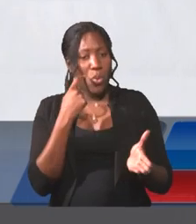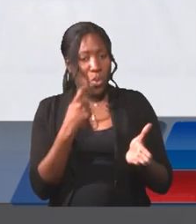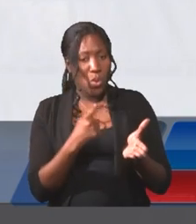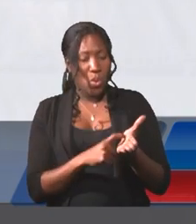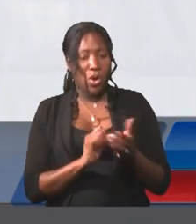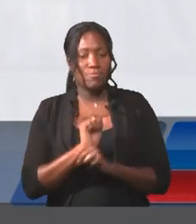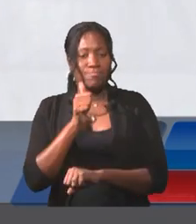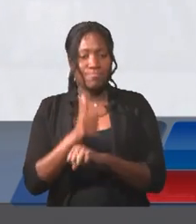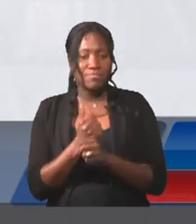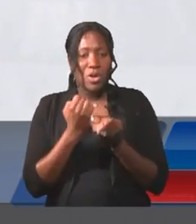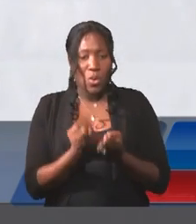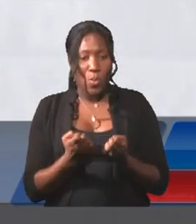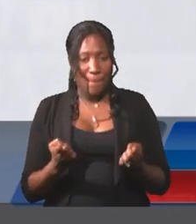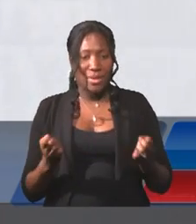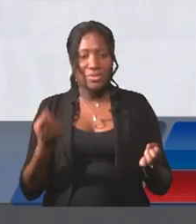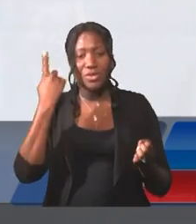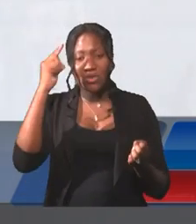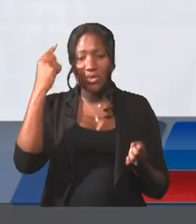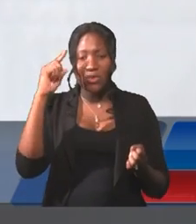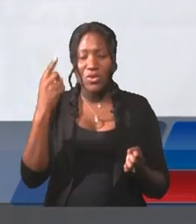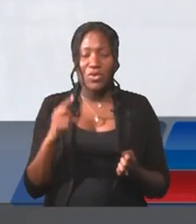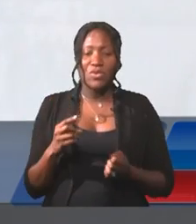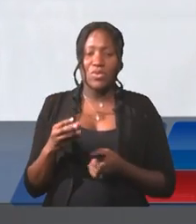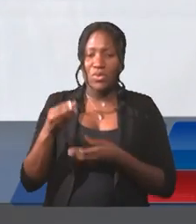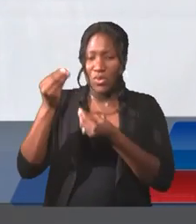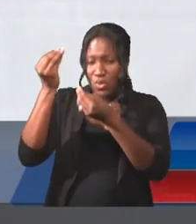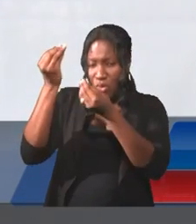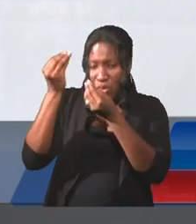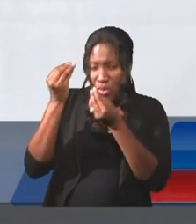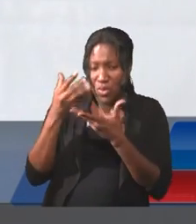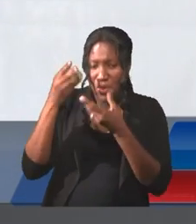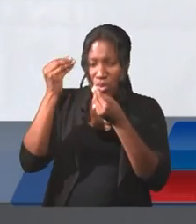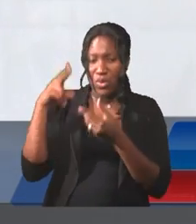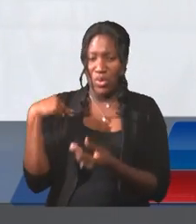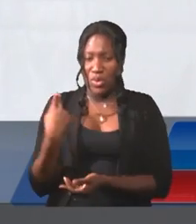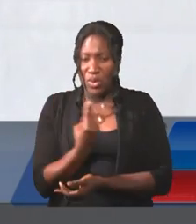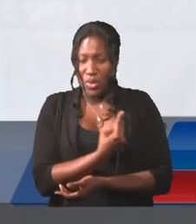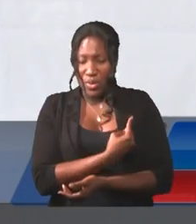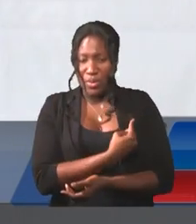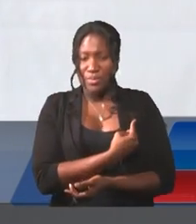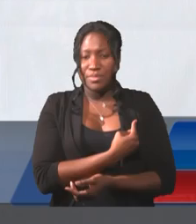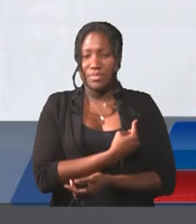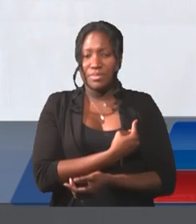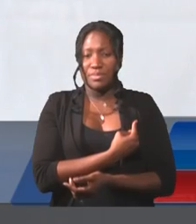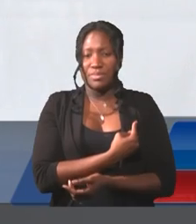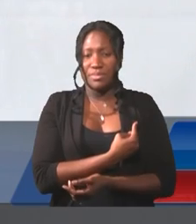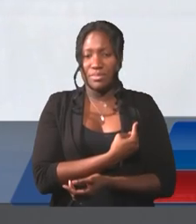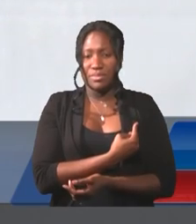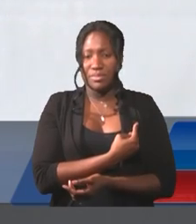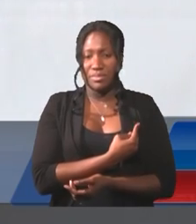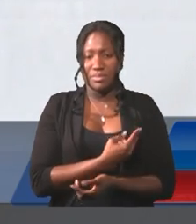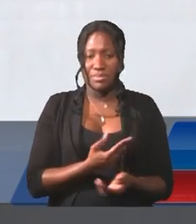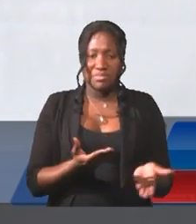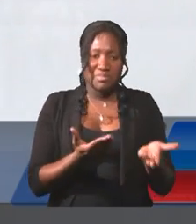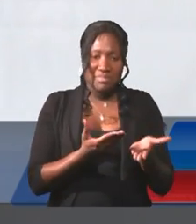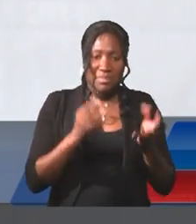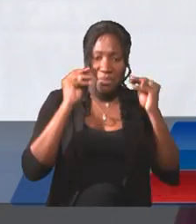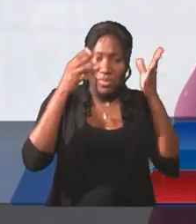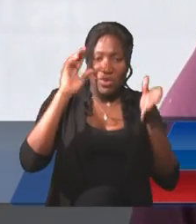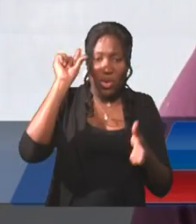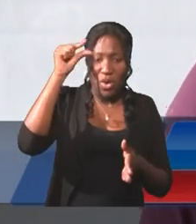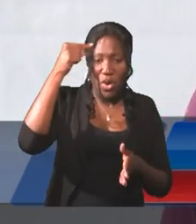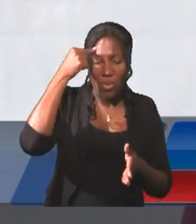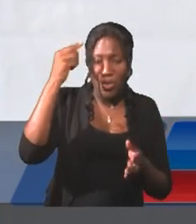equipment that feeds the data that allows us as government ministers,